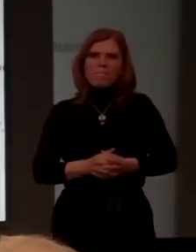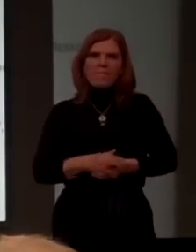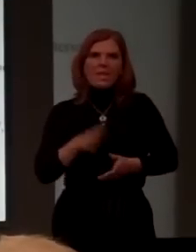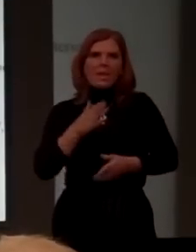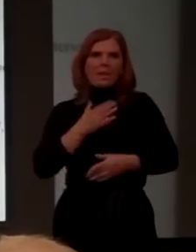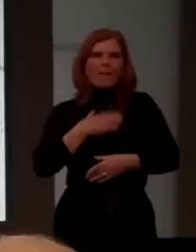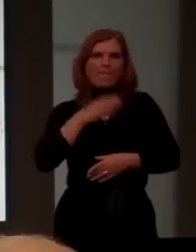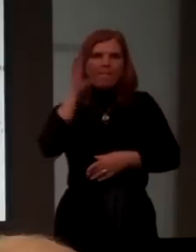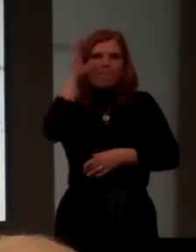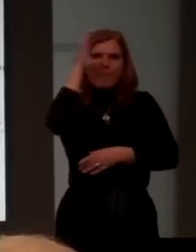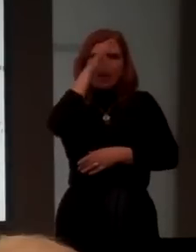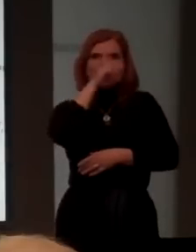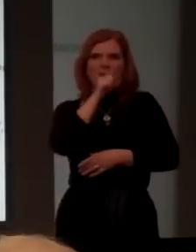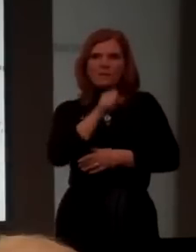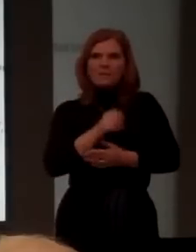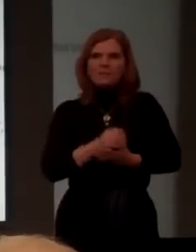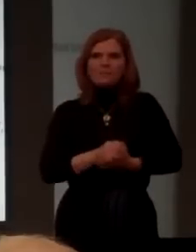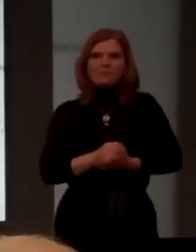My guess,